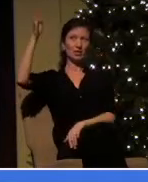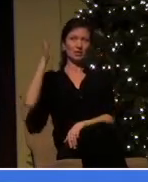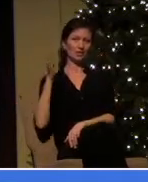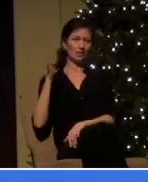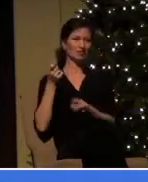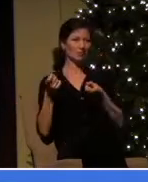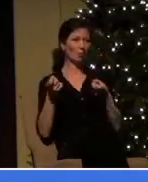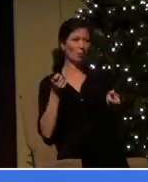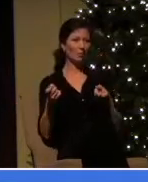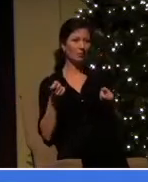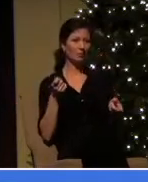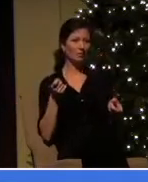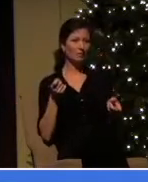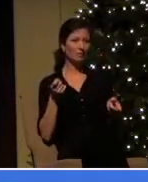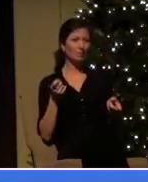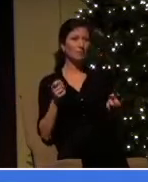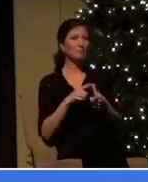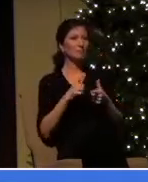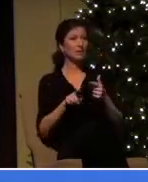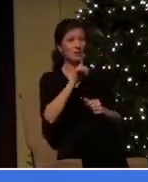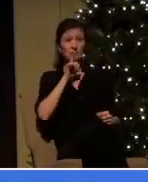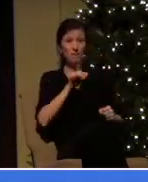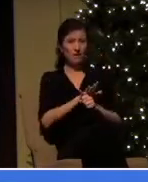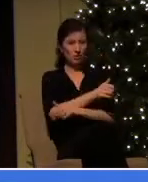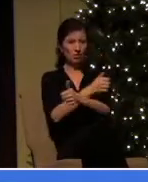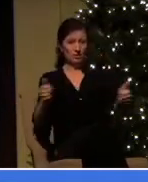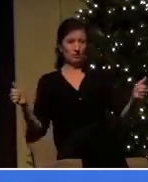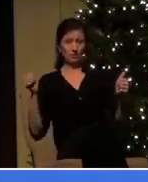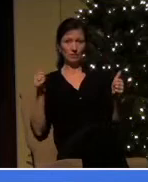But will you commit yourself to being part of a community